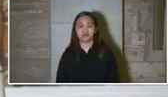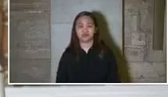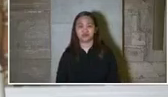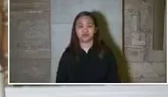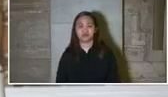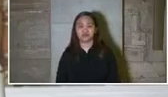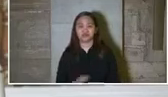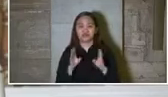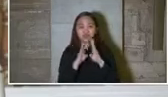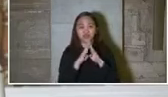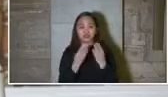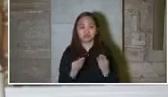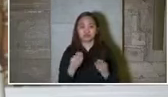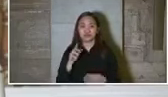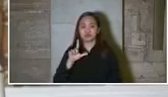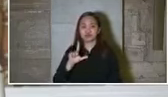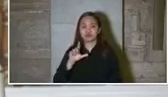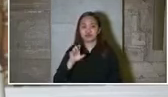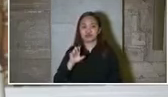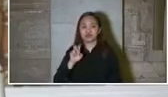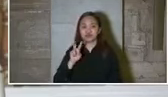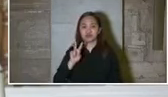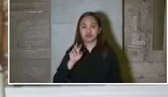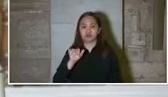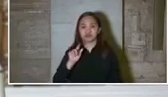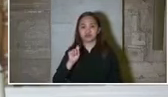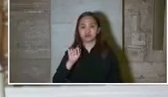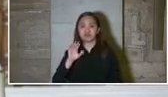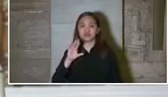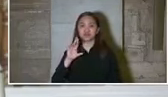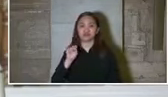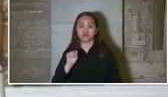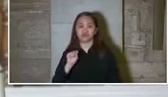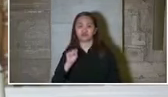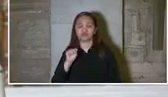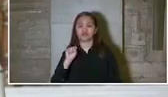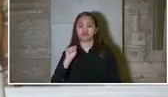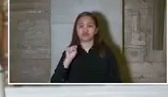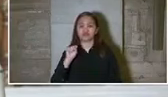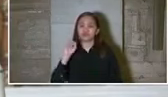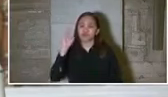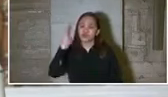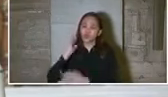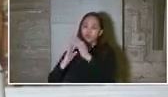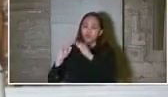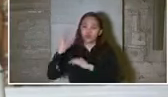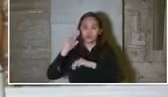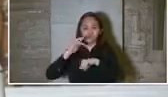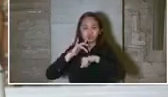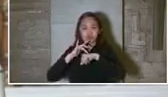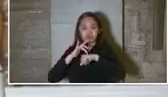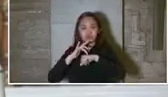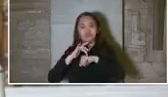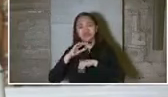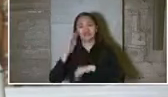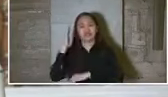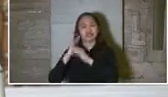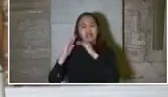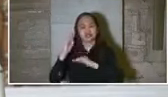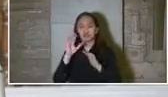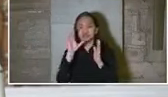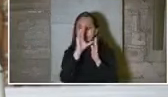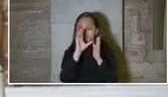In the book of Leviticus, one of the early commandments of God, when